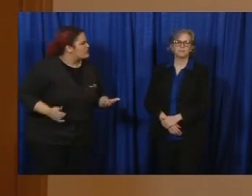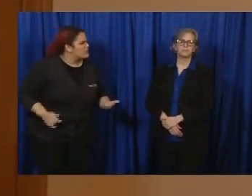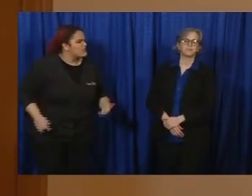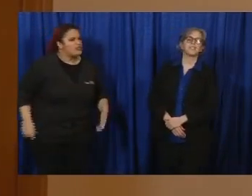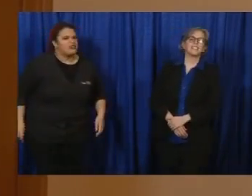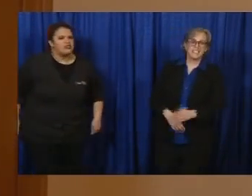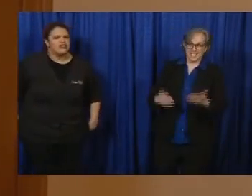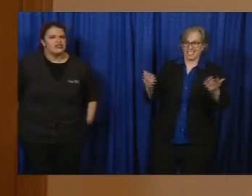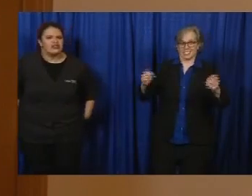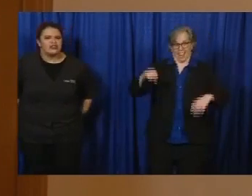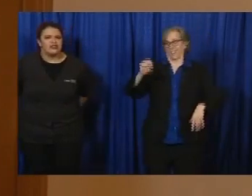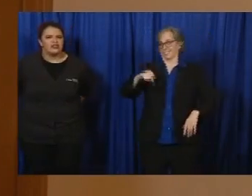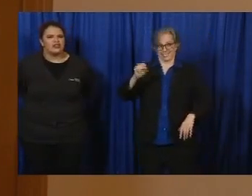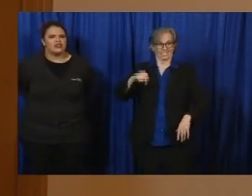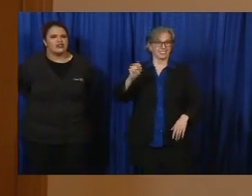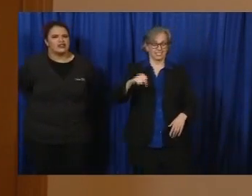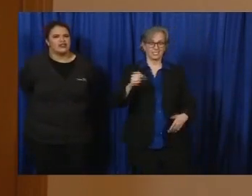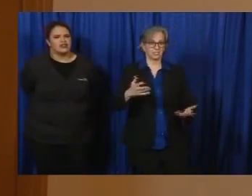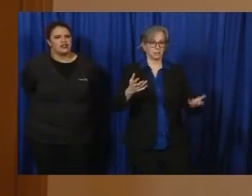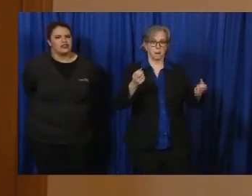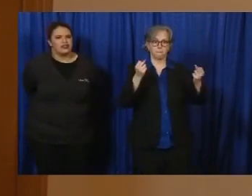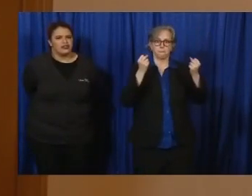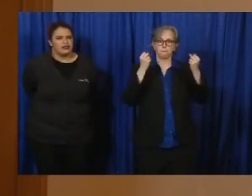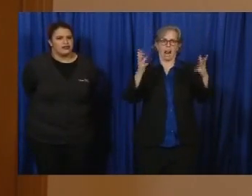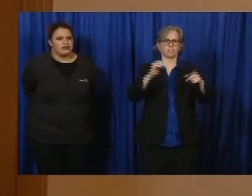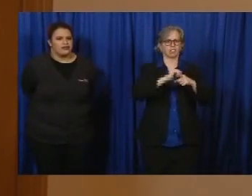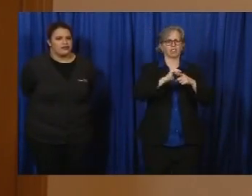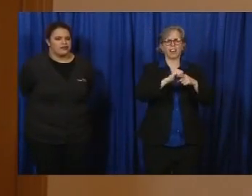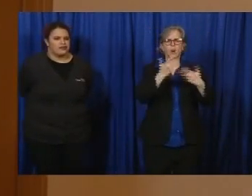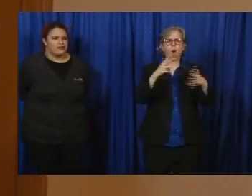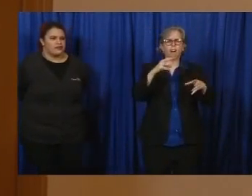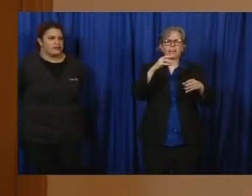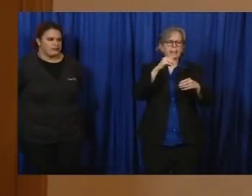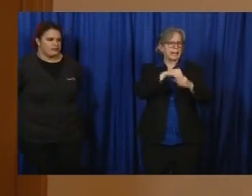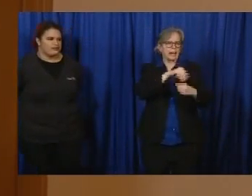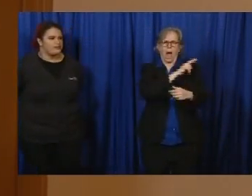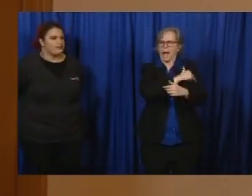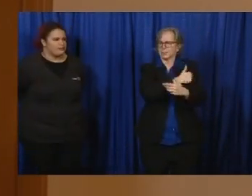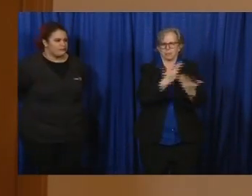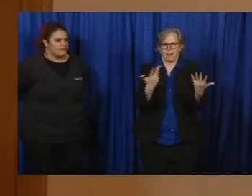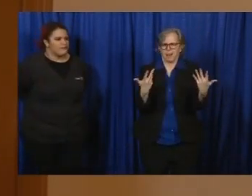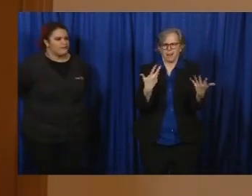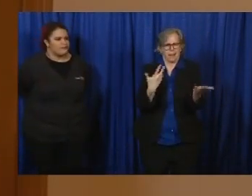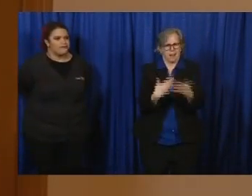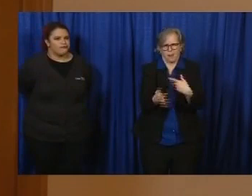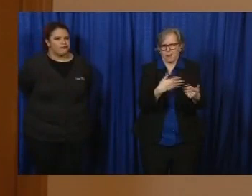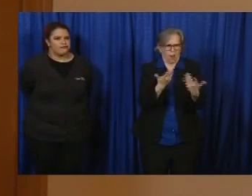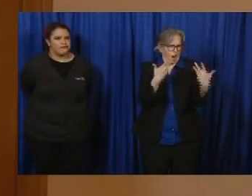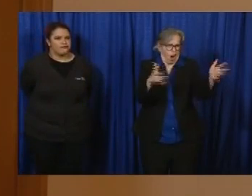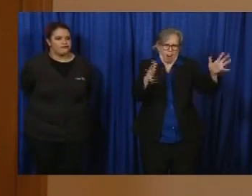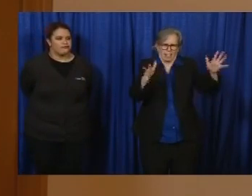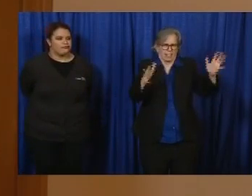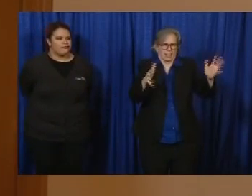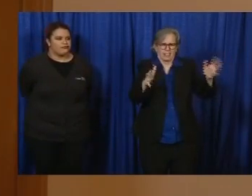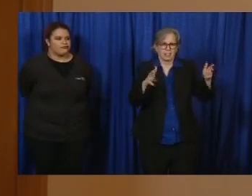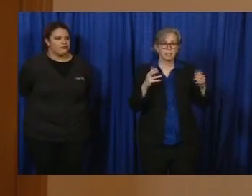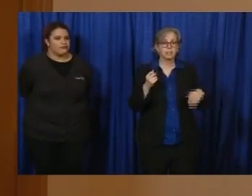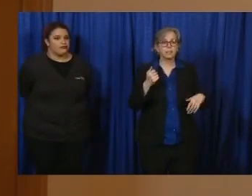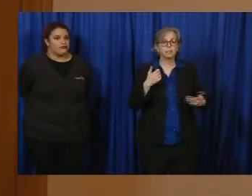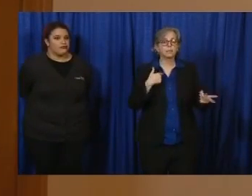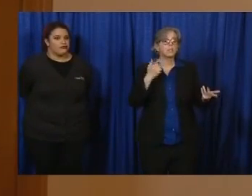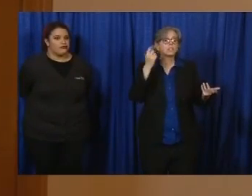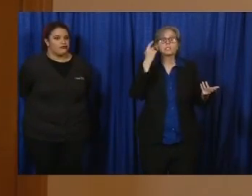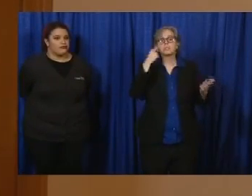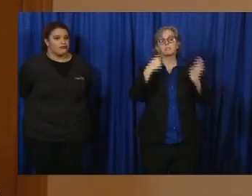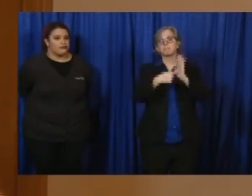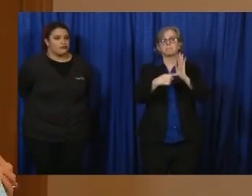medical training in hospitals, so they've been through rotations where they learn this. And the question is, if you were going to graduate in June or May, usually